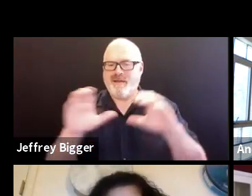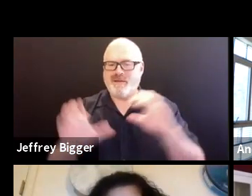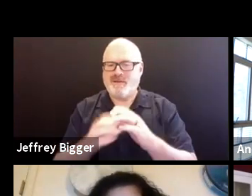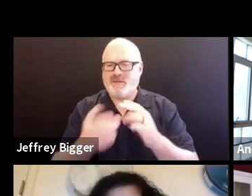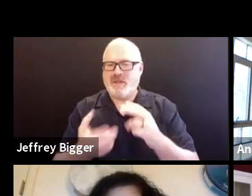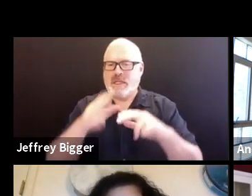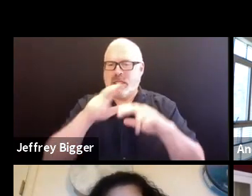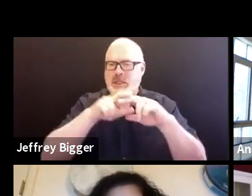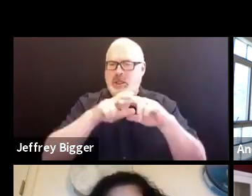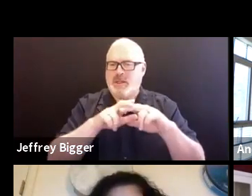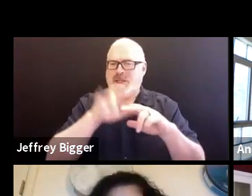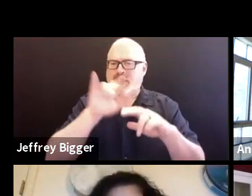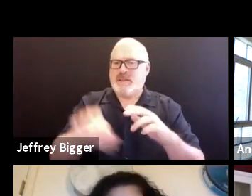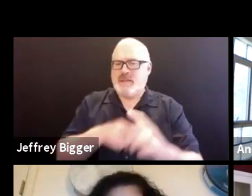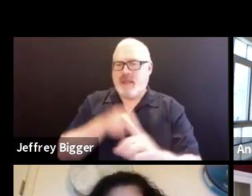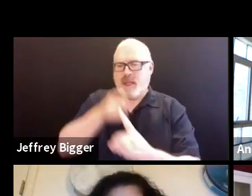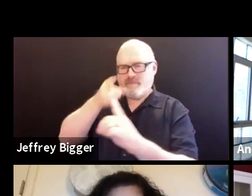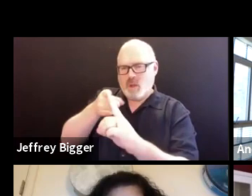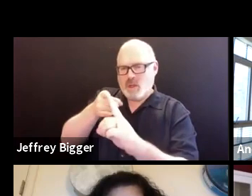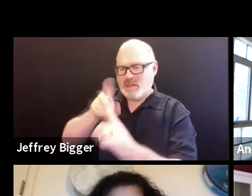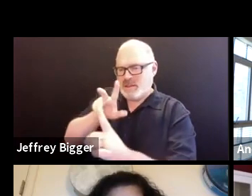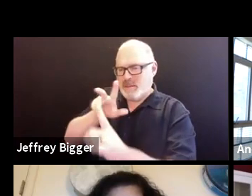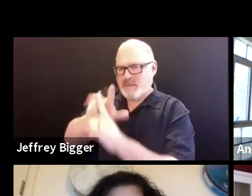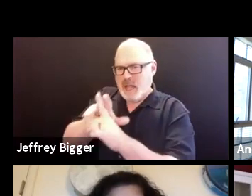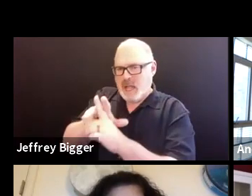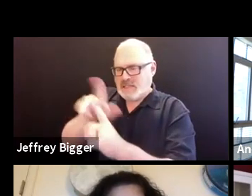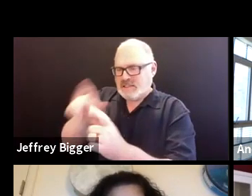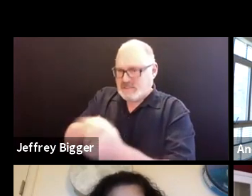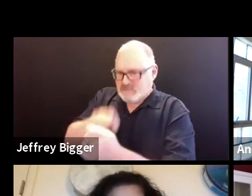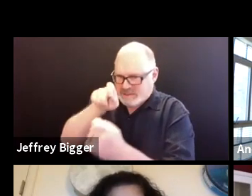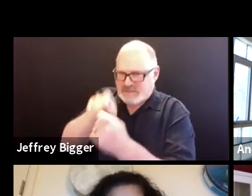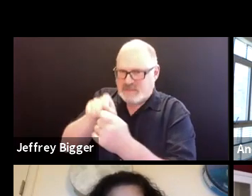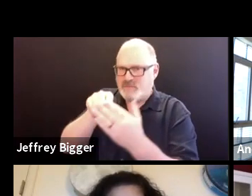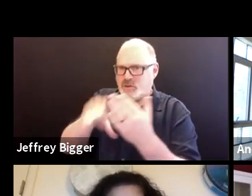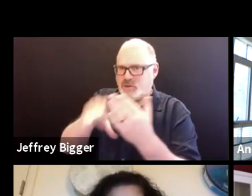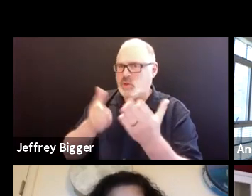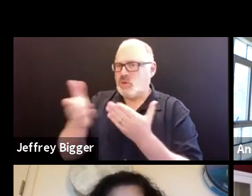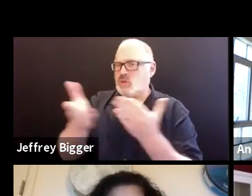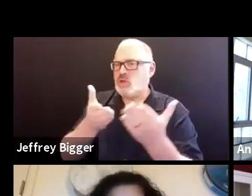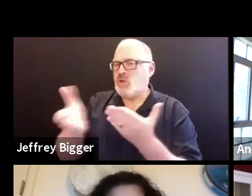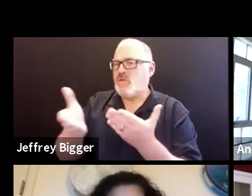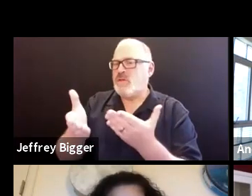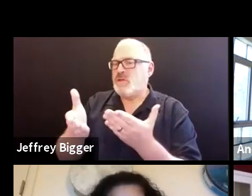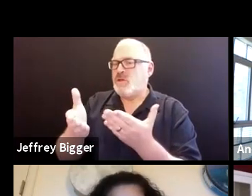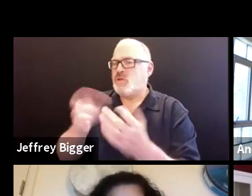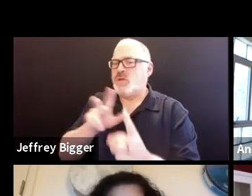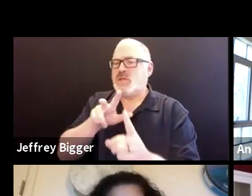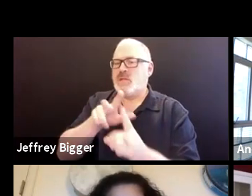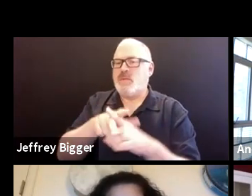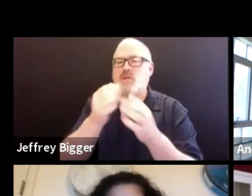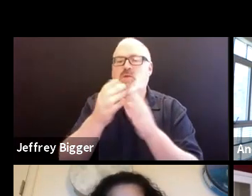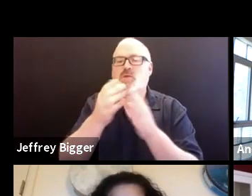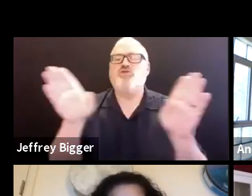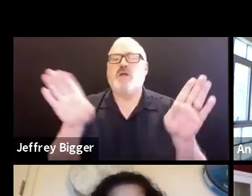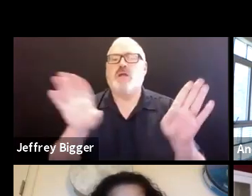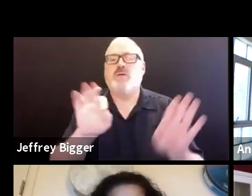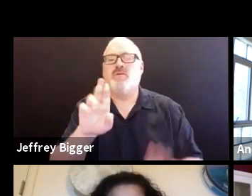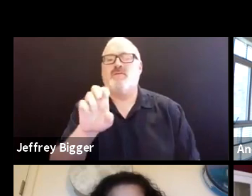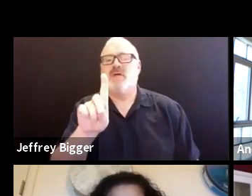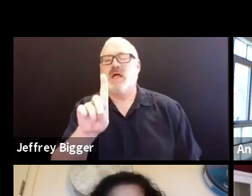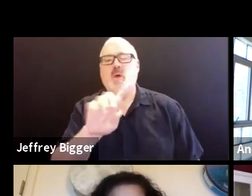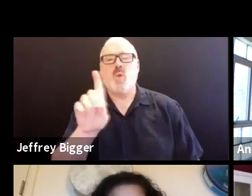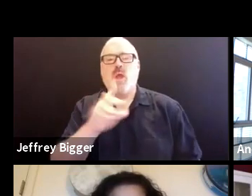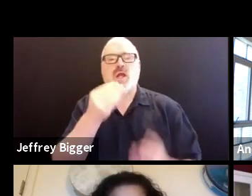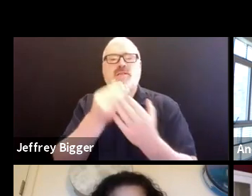earmarked towards technology and student services, or is that going to the general, like, how does that, does it go into general fund, or is